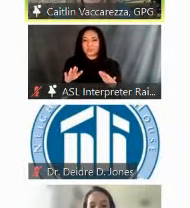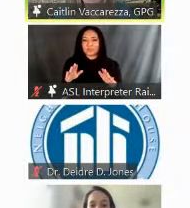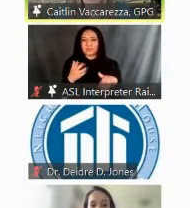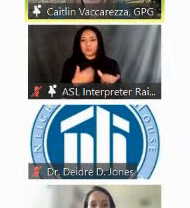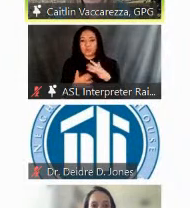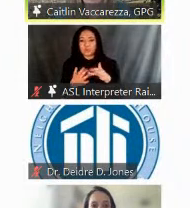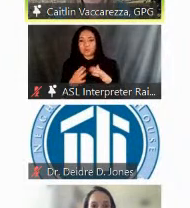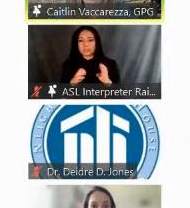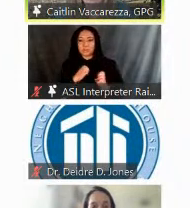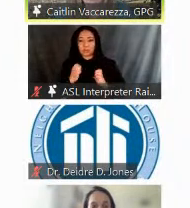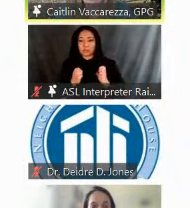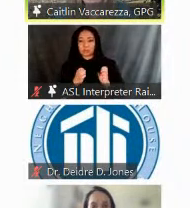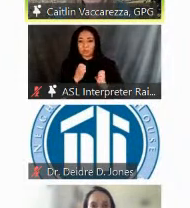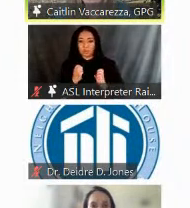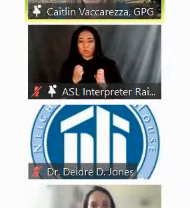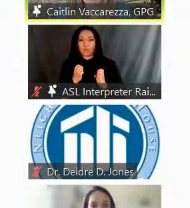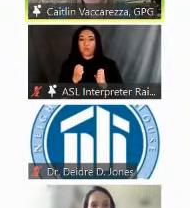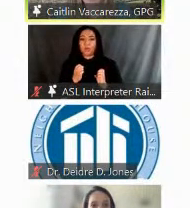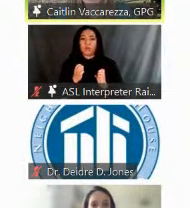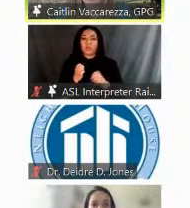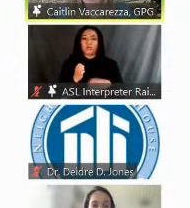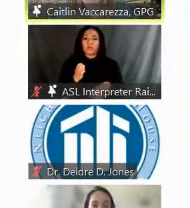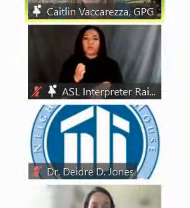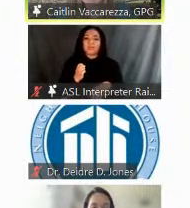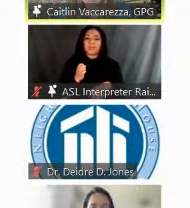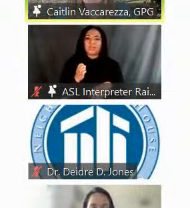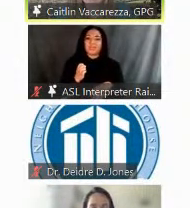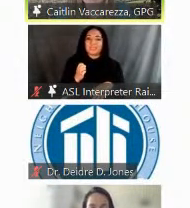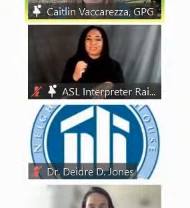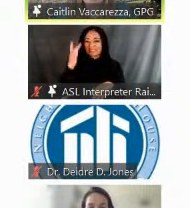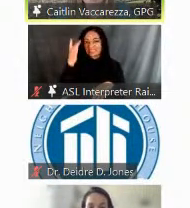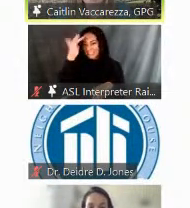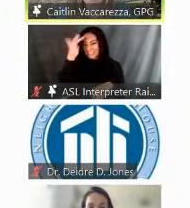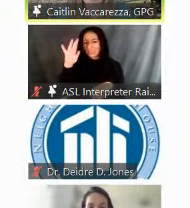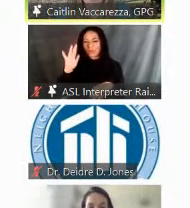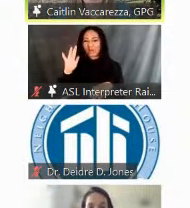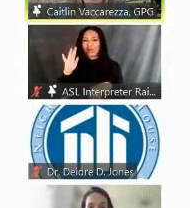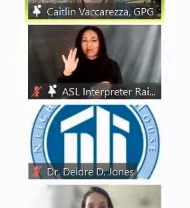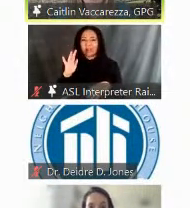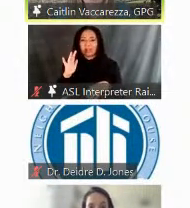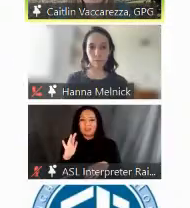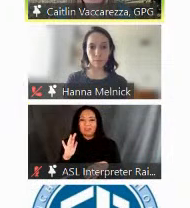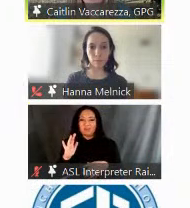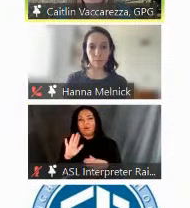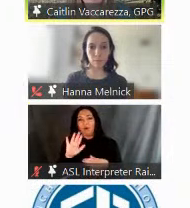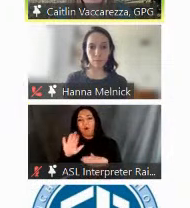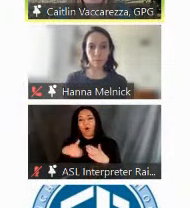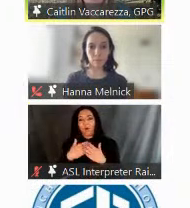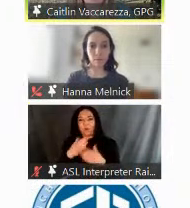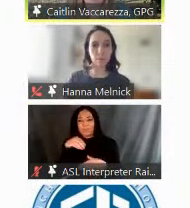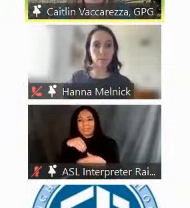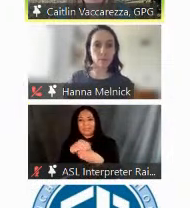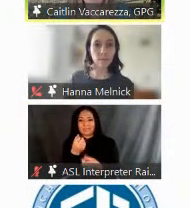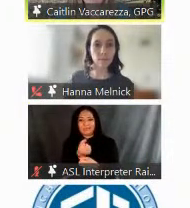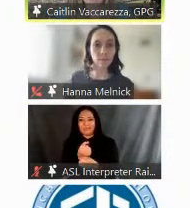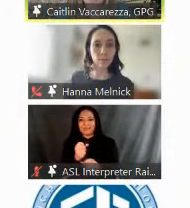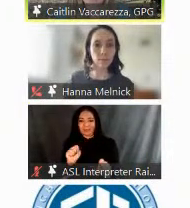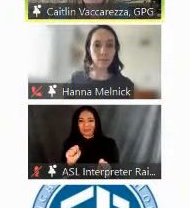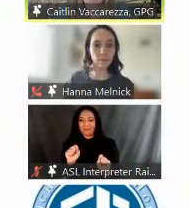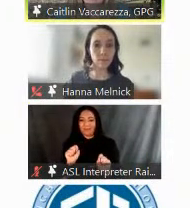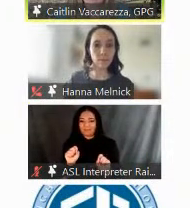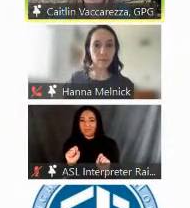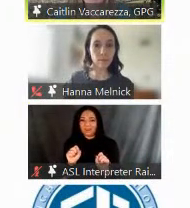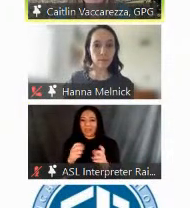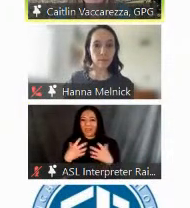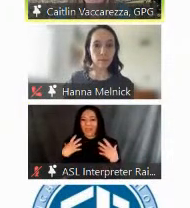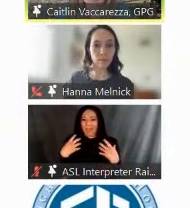well-being, all while in a safe and high-quality learning environment. To inform the work group on how